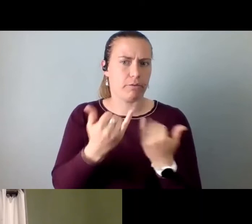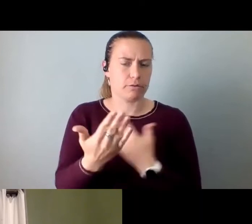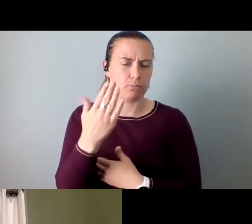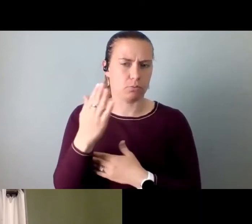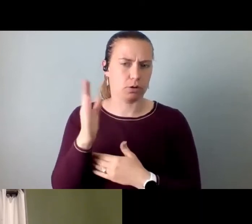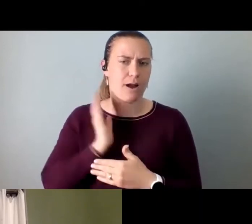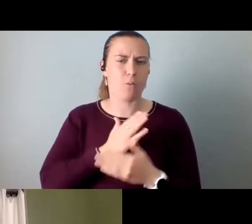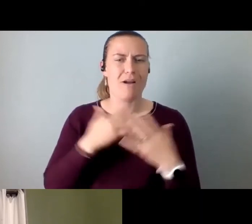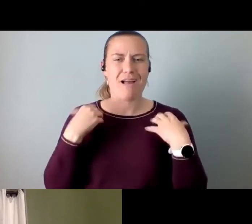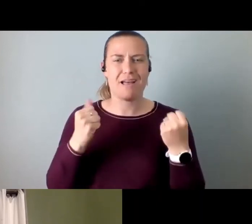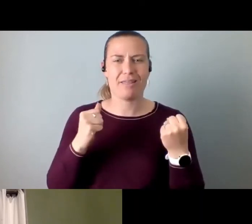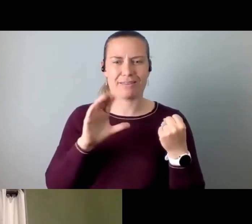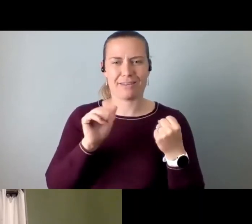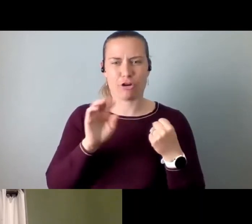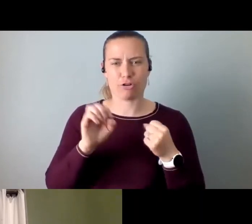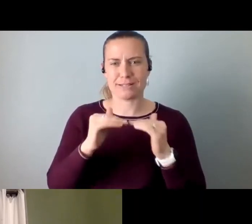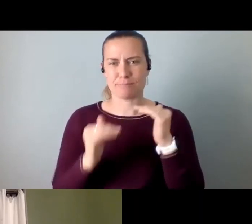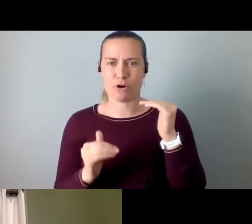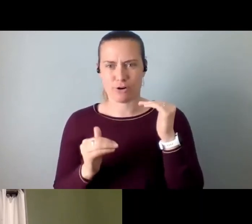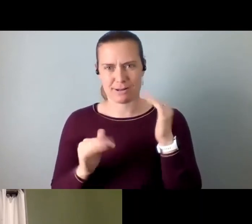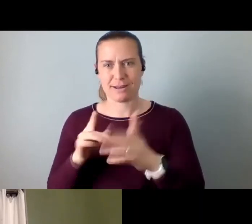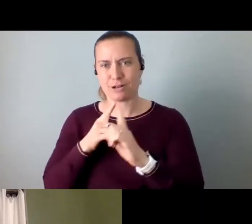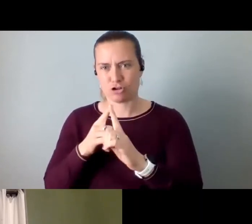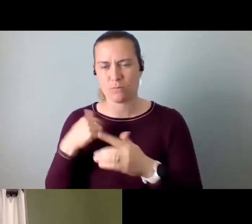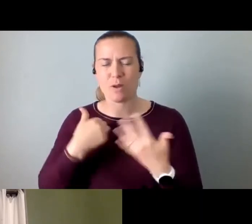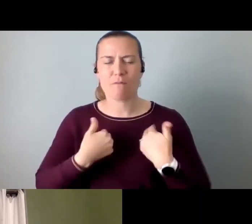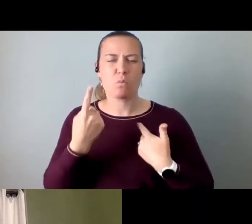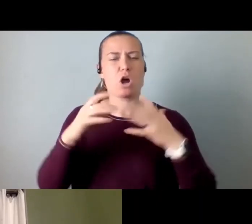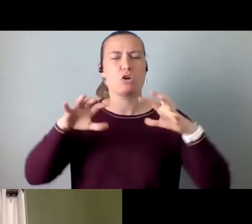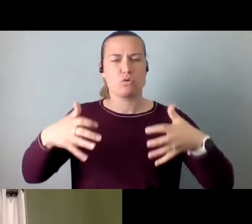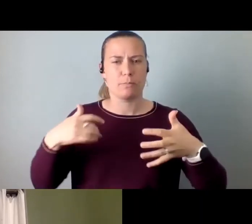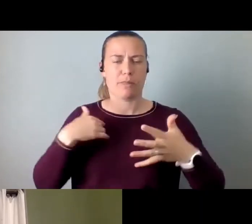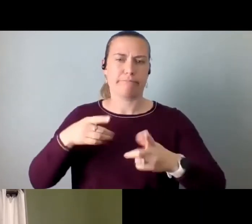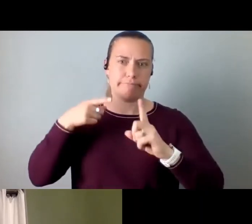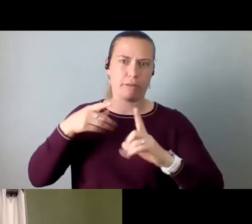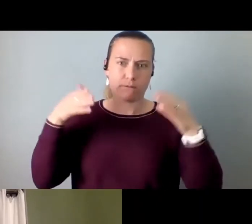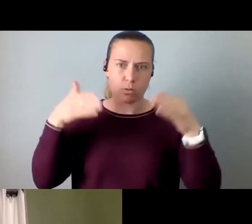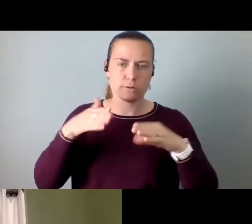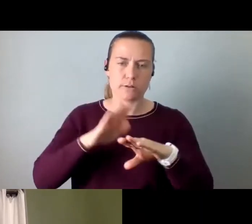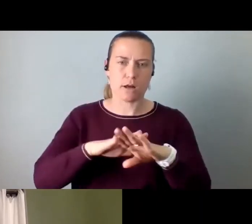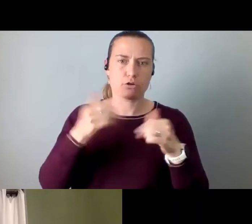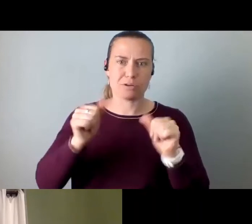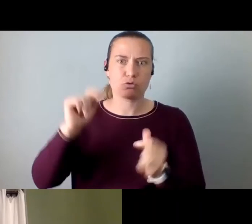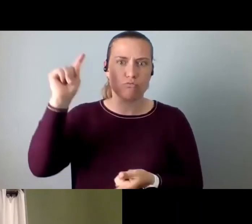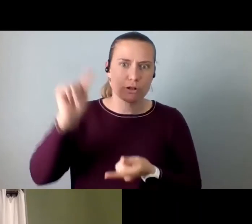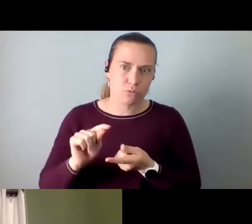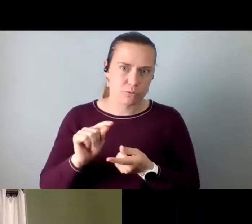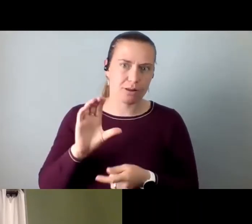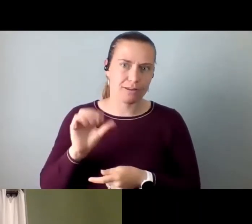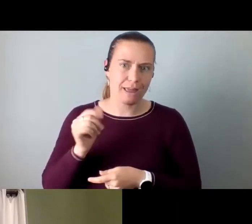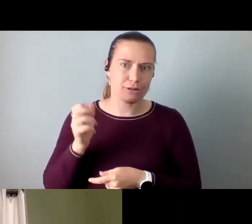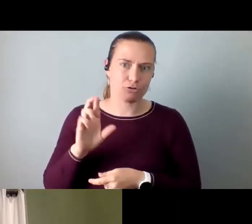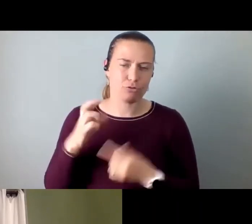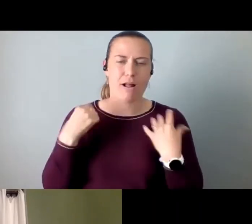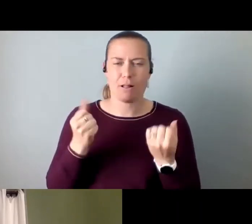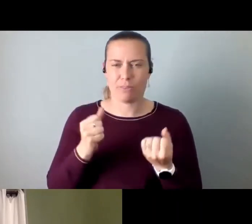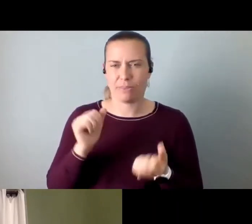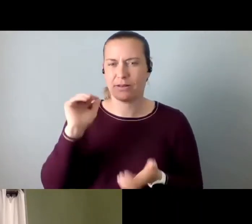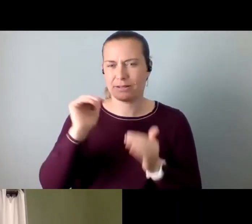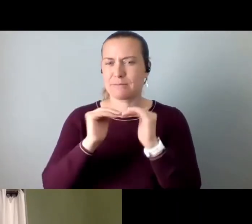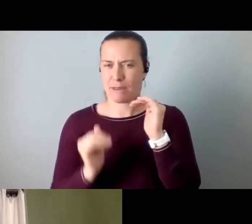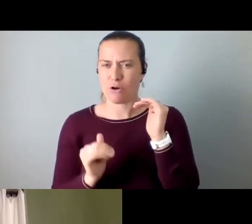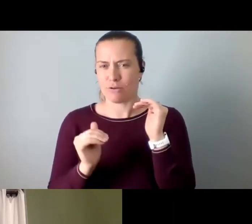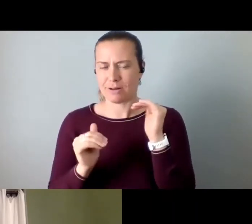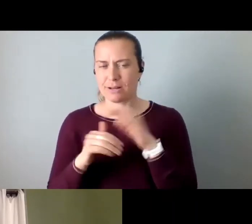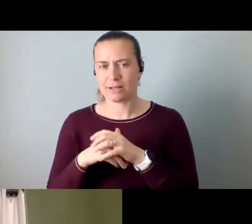a group that is focused on ensuring we try and reduce cancer health disparities. And